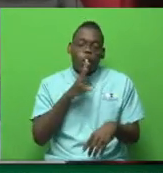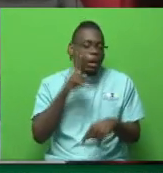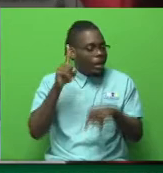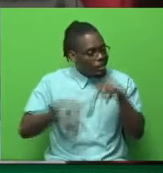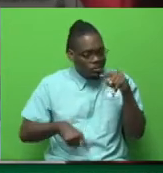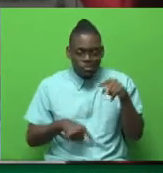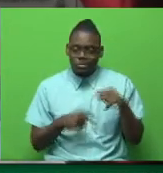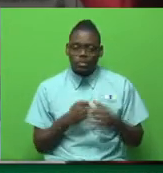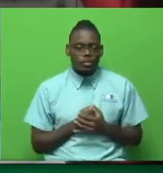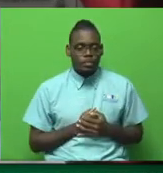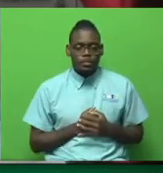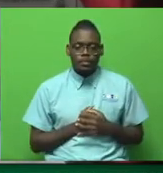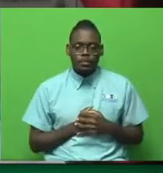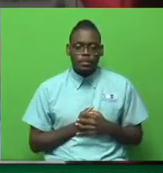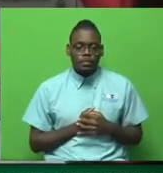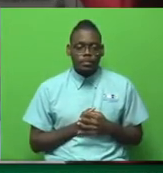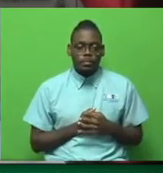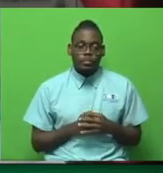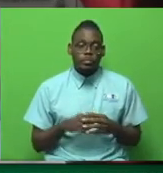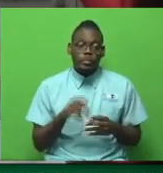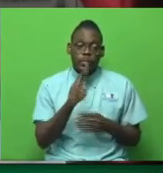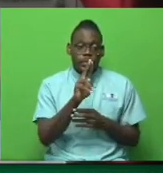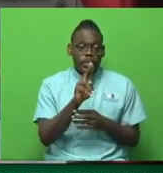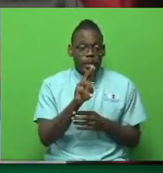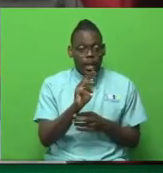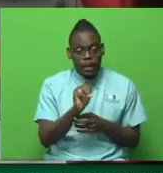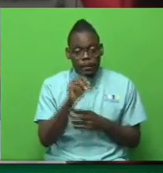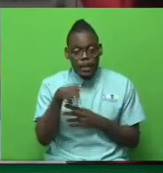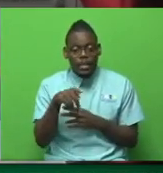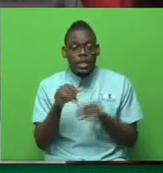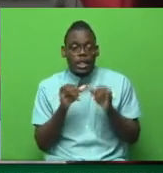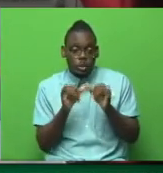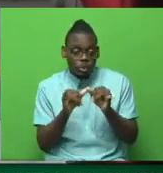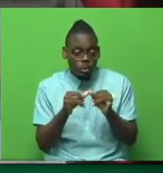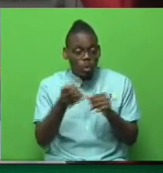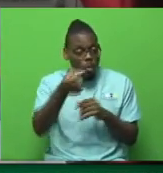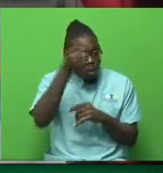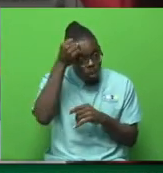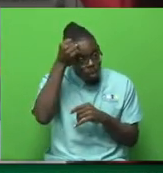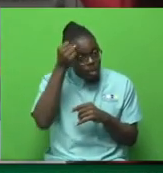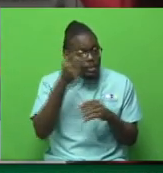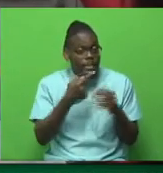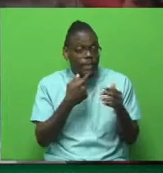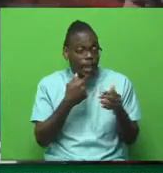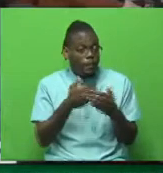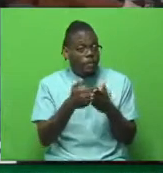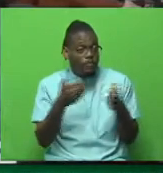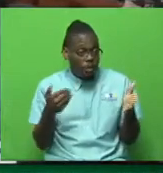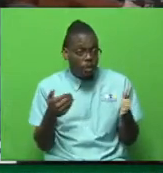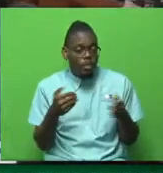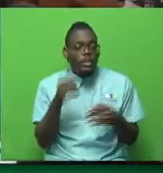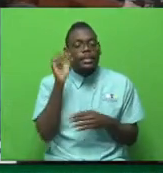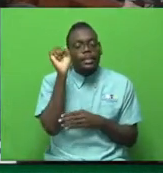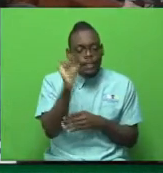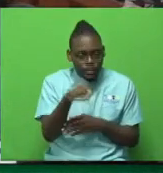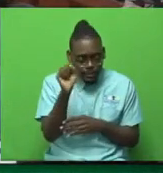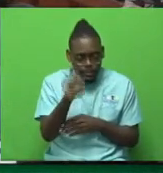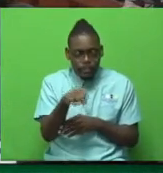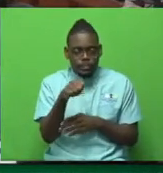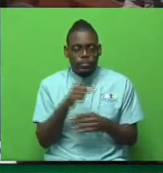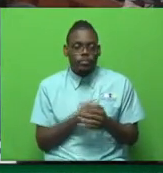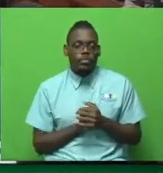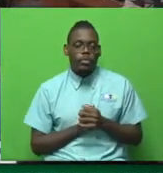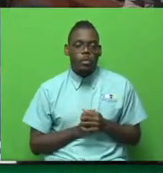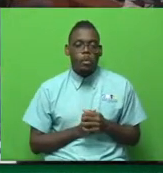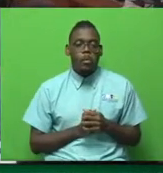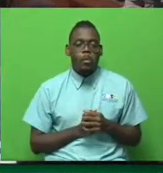remember you stand by your comments thank you yes they have they seem to have